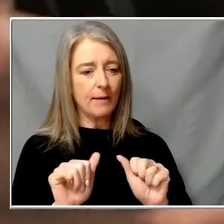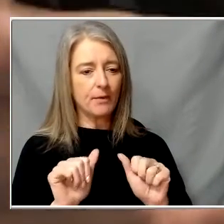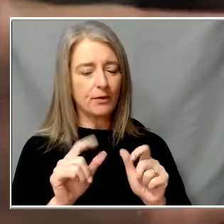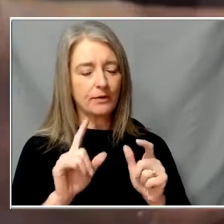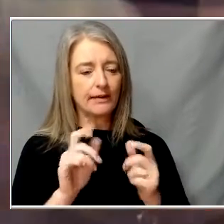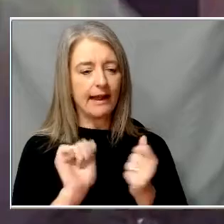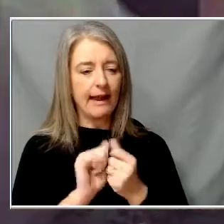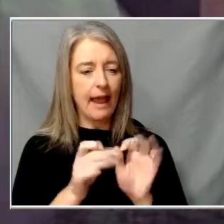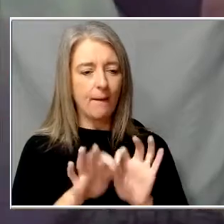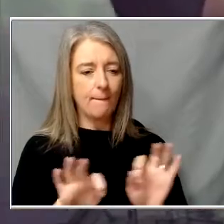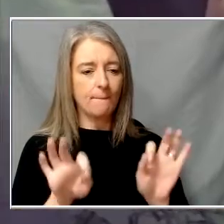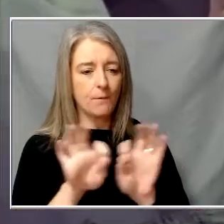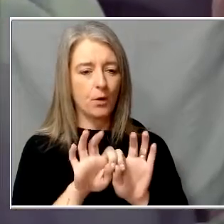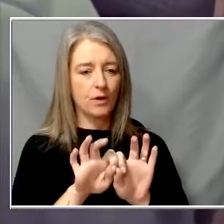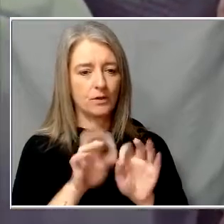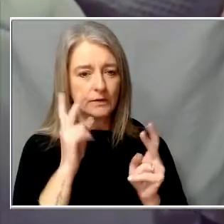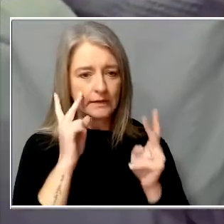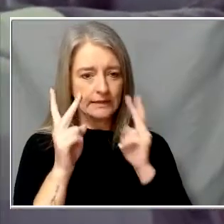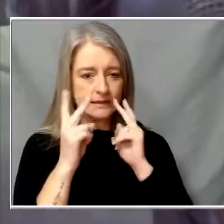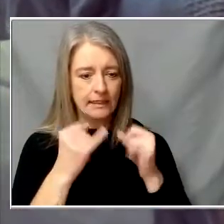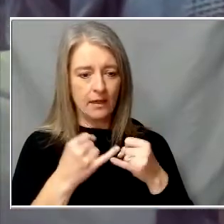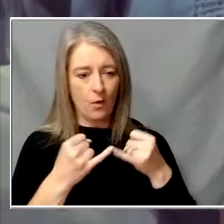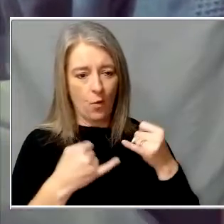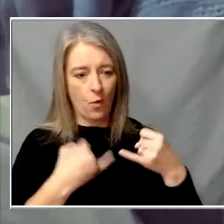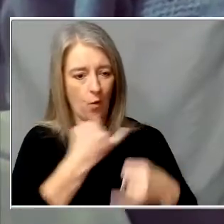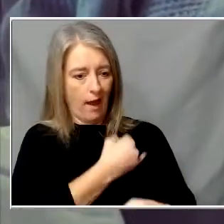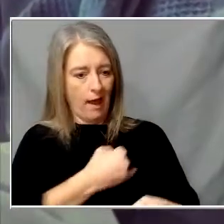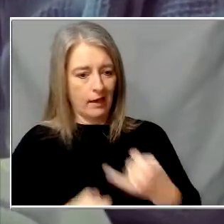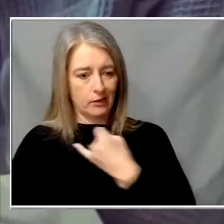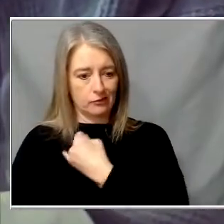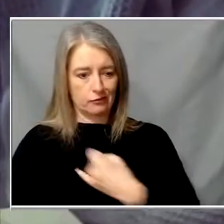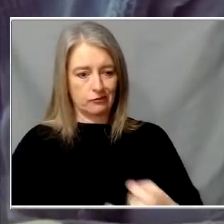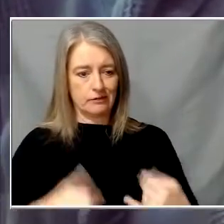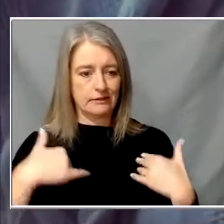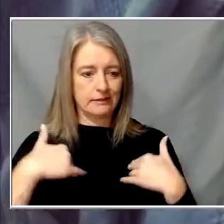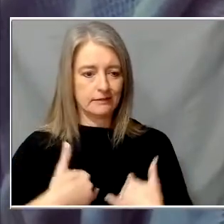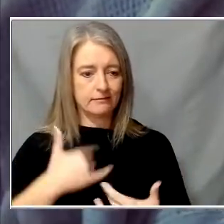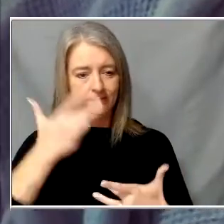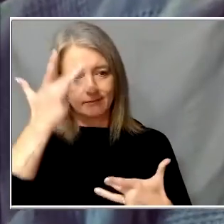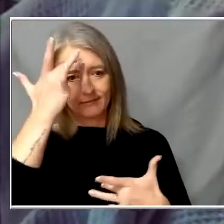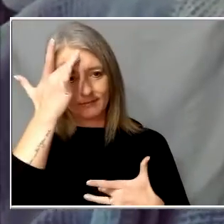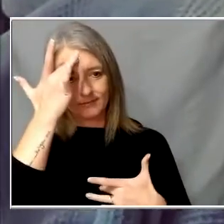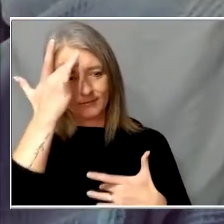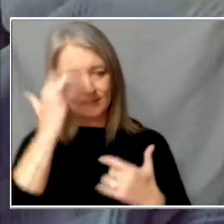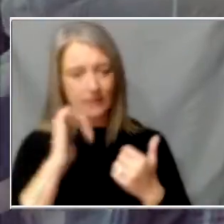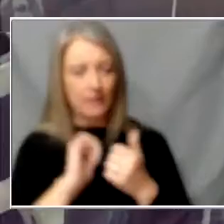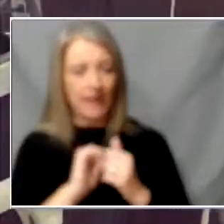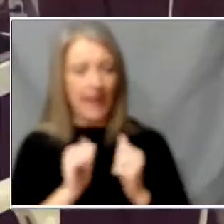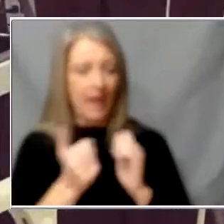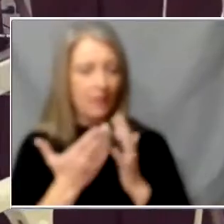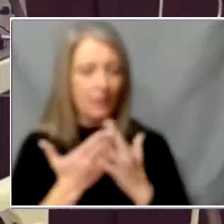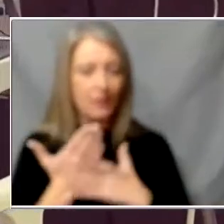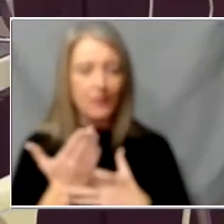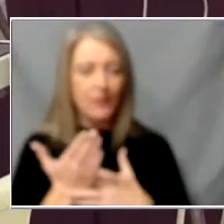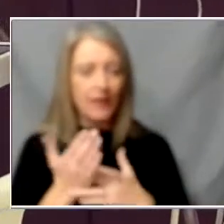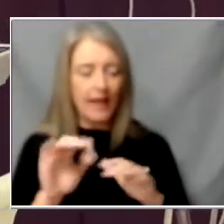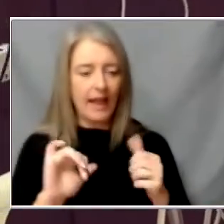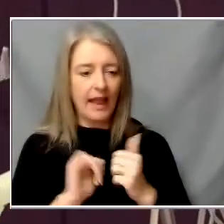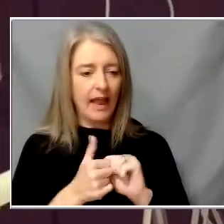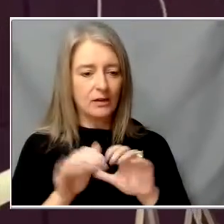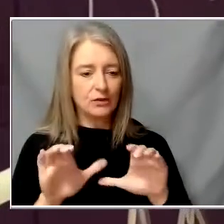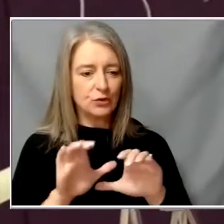was that when we see these wires coming out of you and you're tired and you're sick? What got you through? How'd you do it?